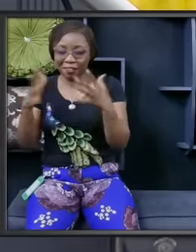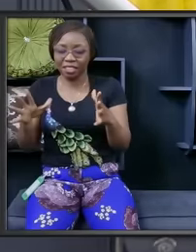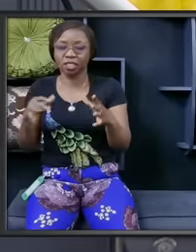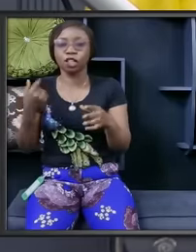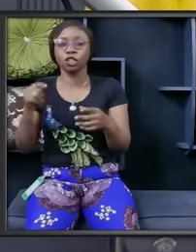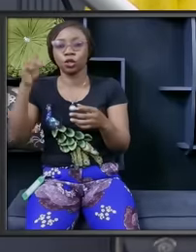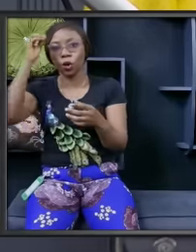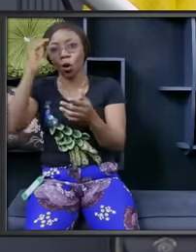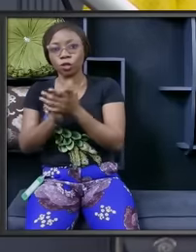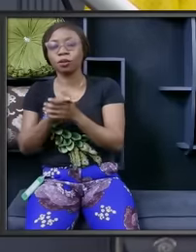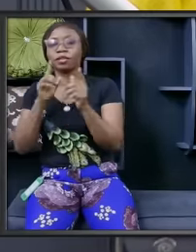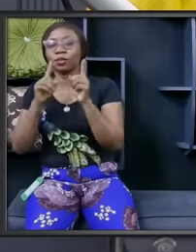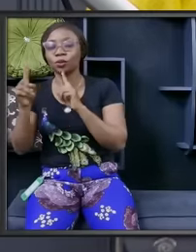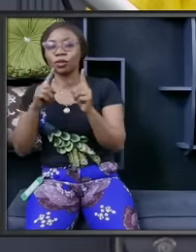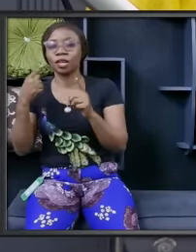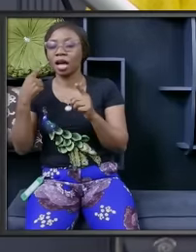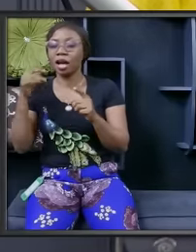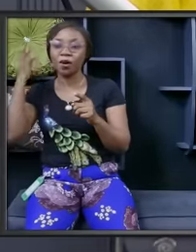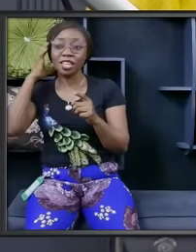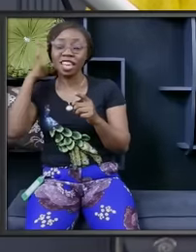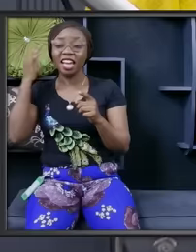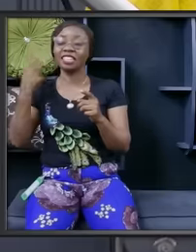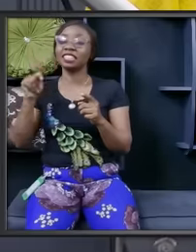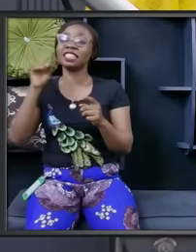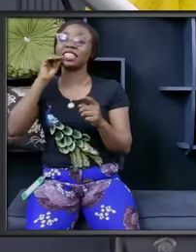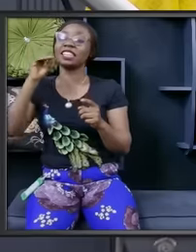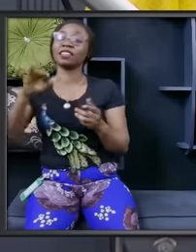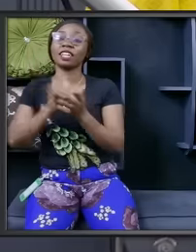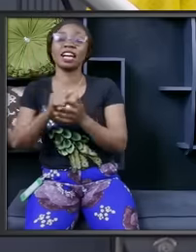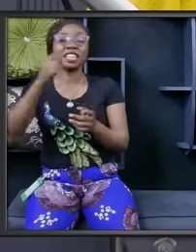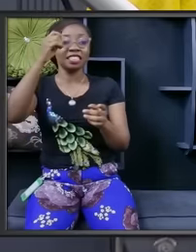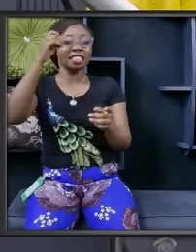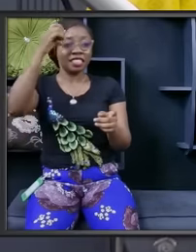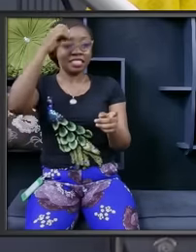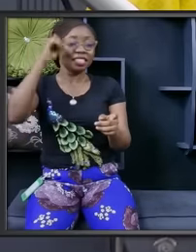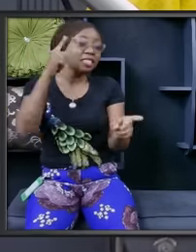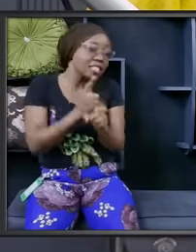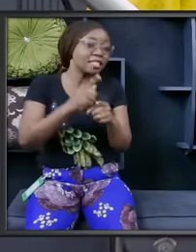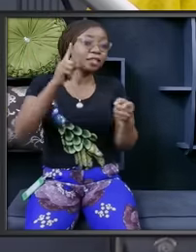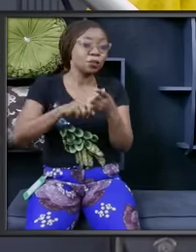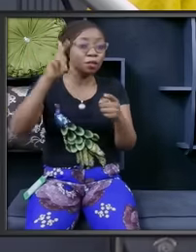him. I can't hear say the girl now, the sister to him political enemy.